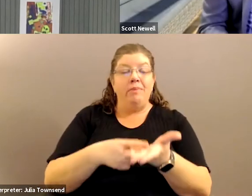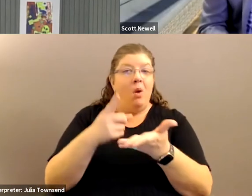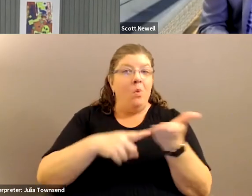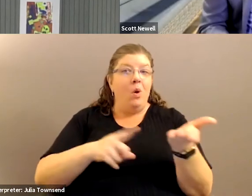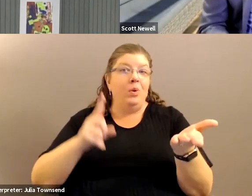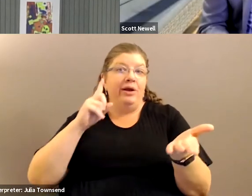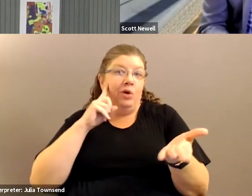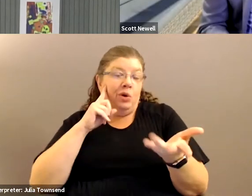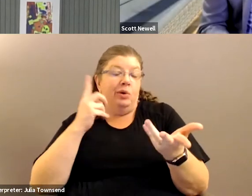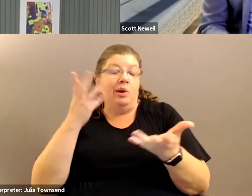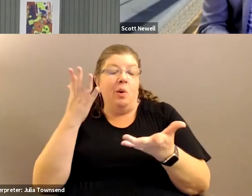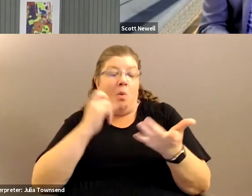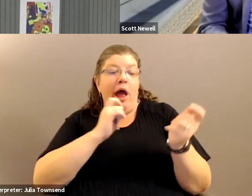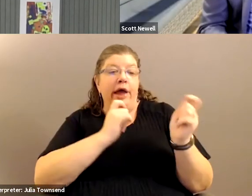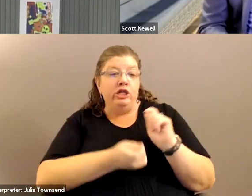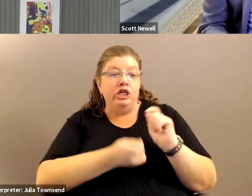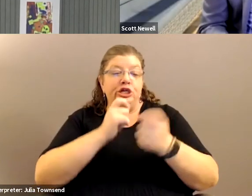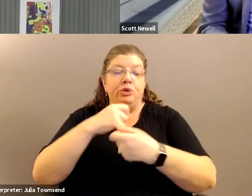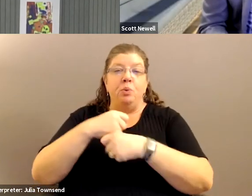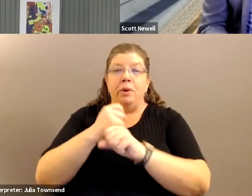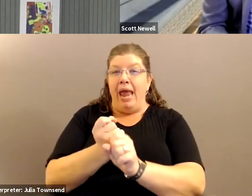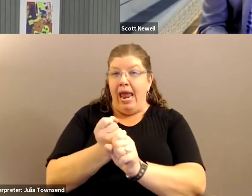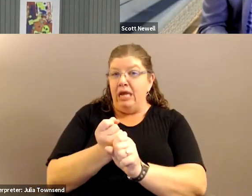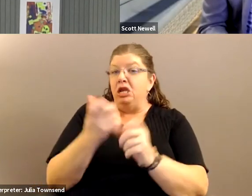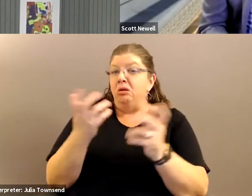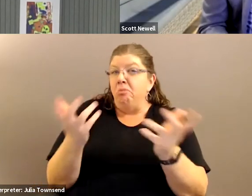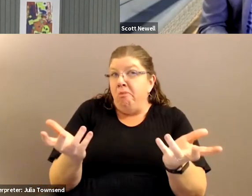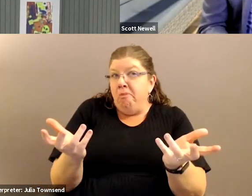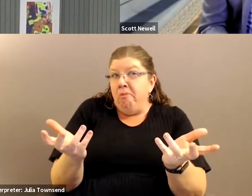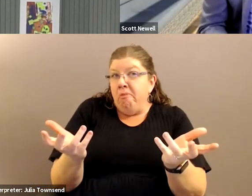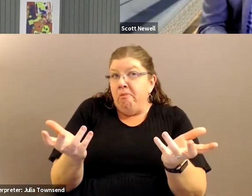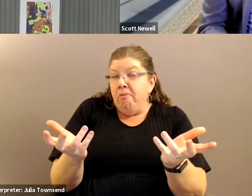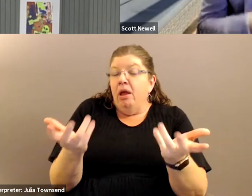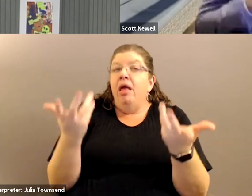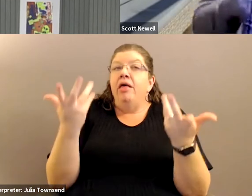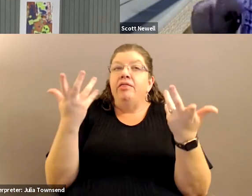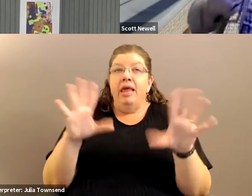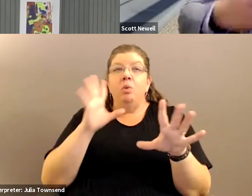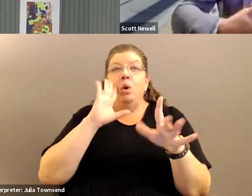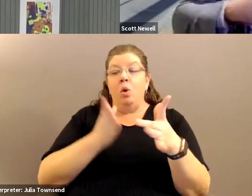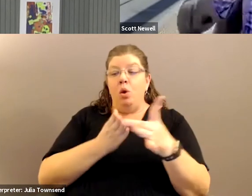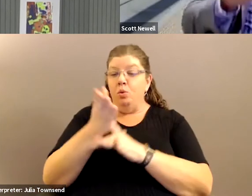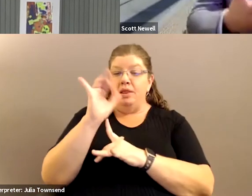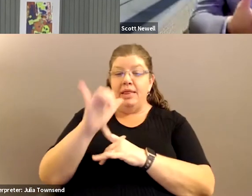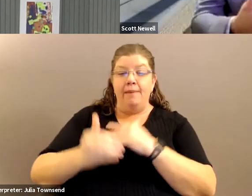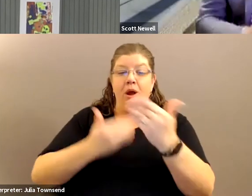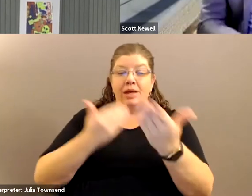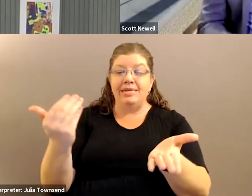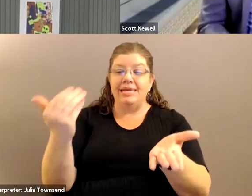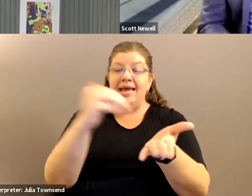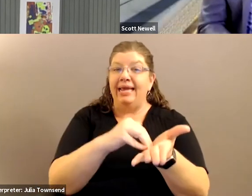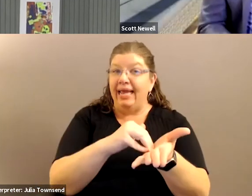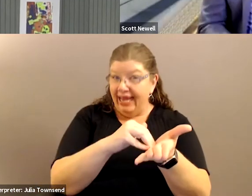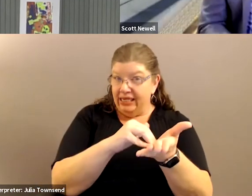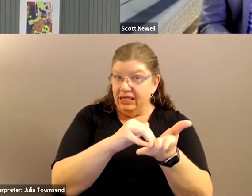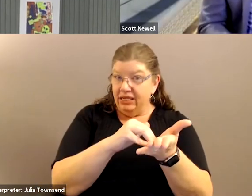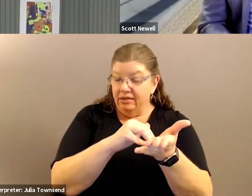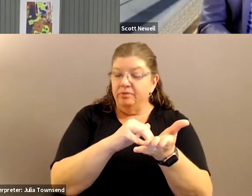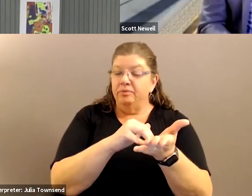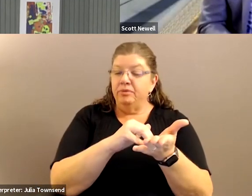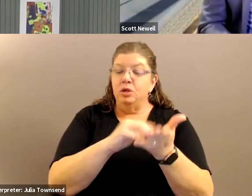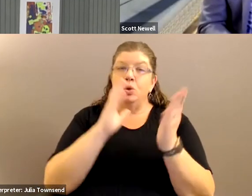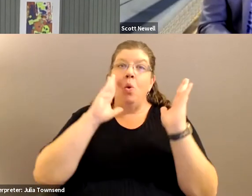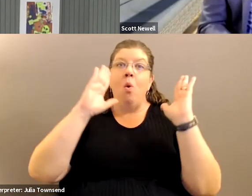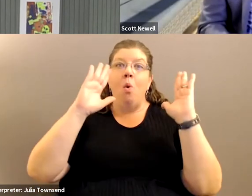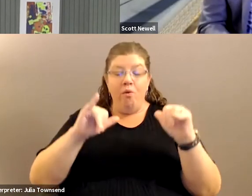and why certain changes were made etc um and then we'll go through that kind of process again to hopefully